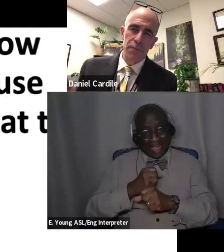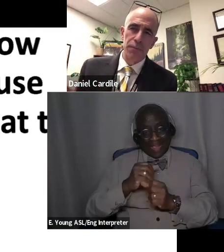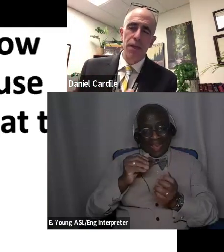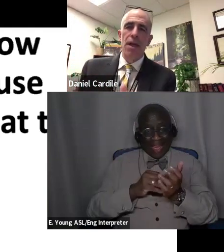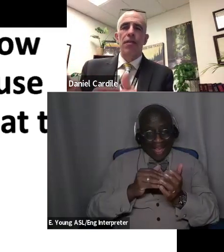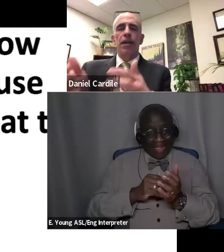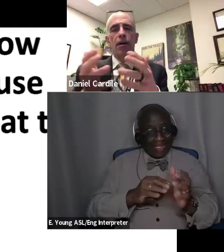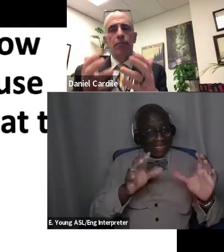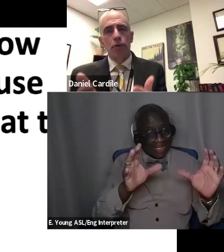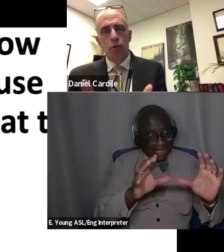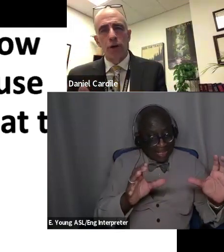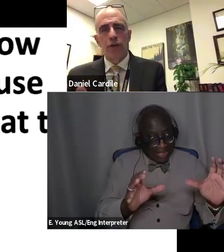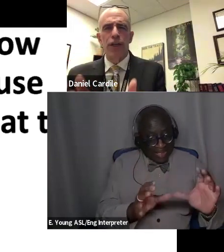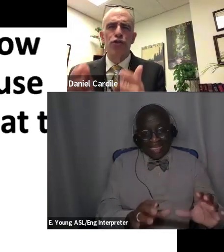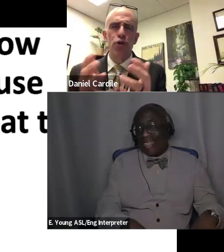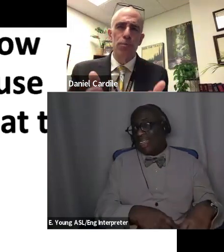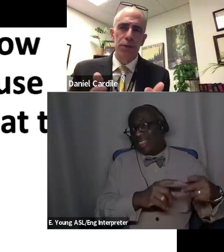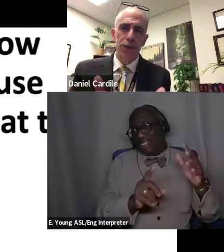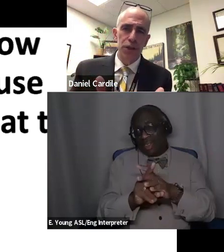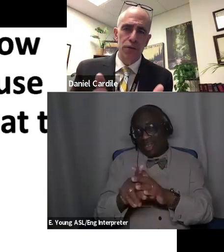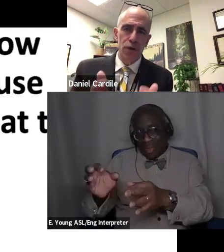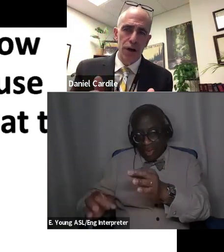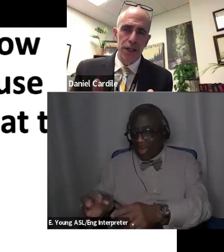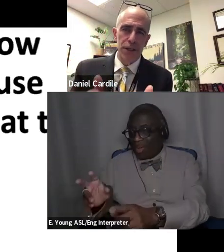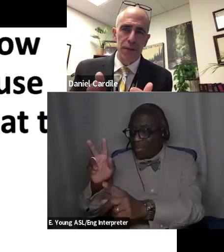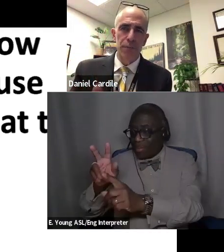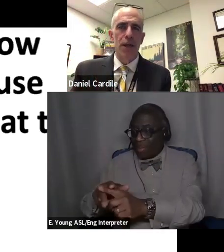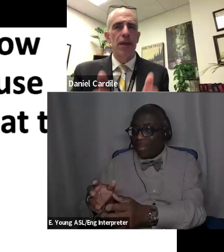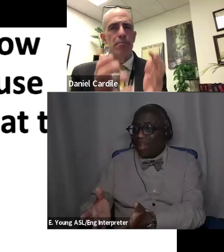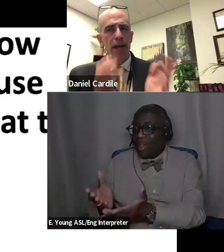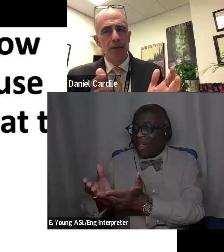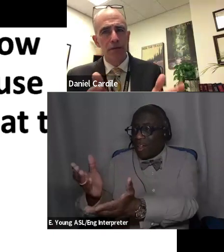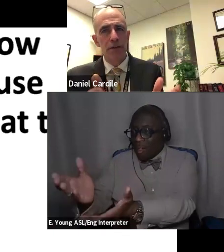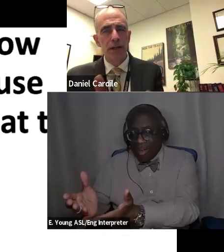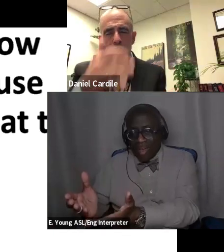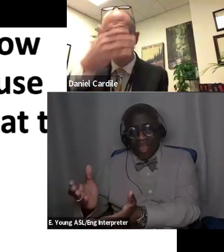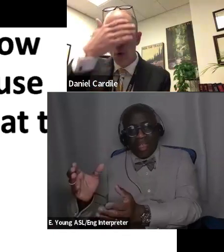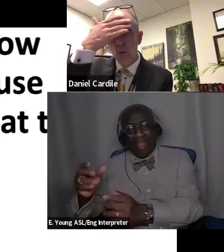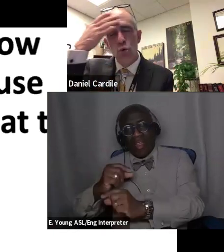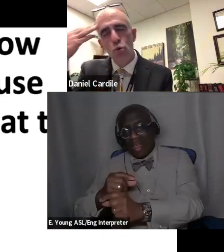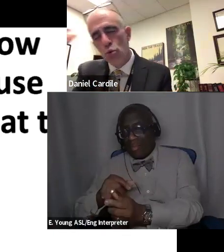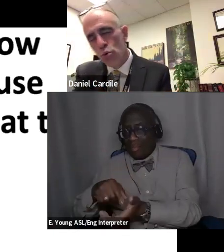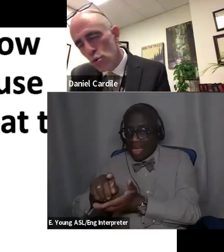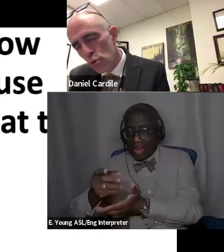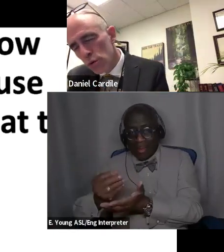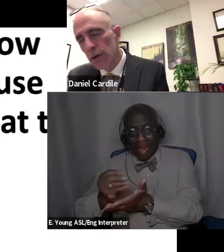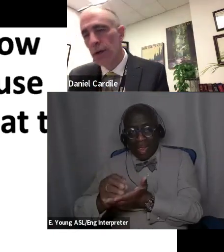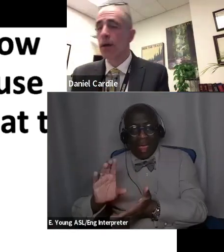certificates. They come to court. They do the petition for guardianship. They pay the fee.